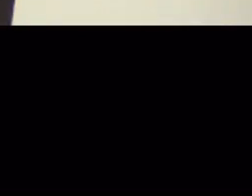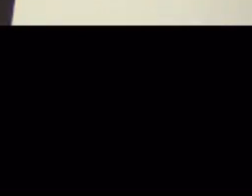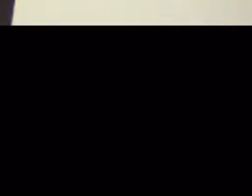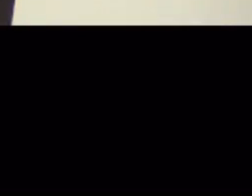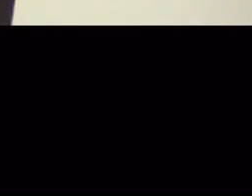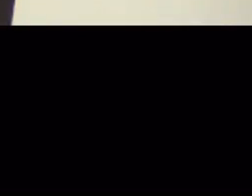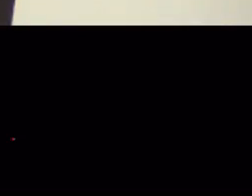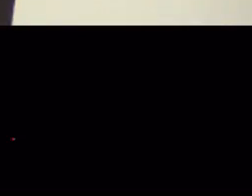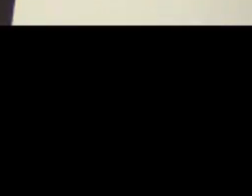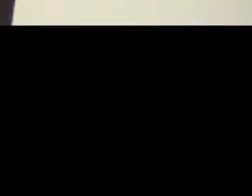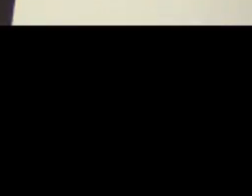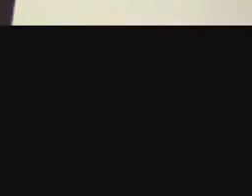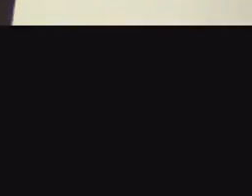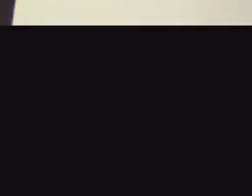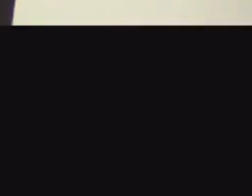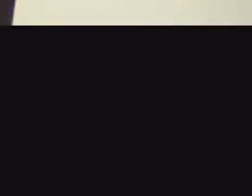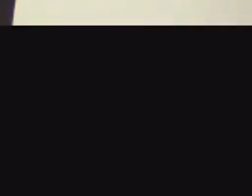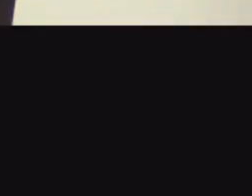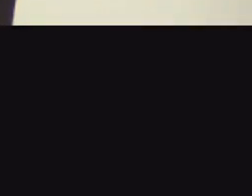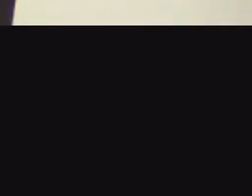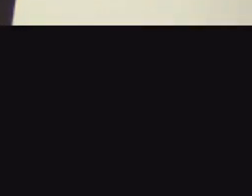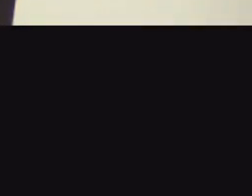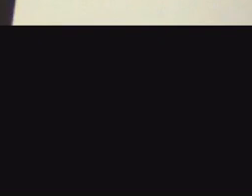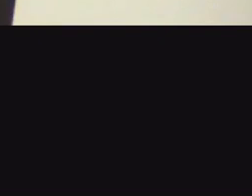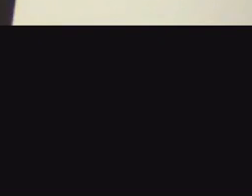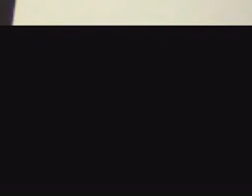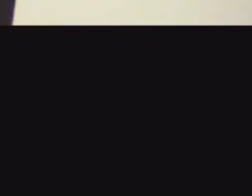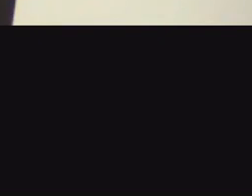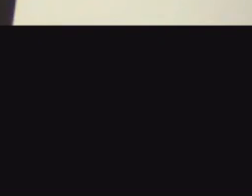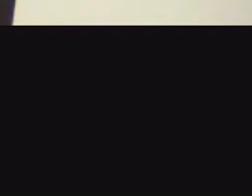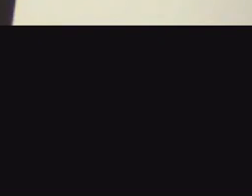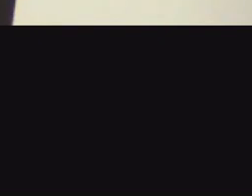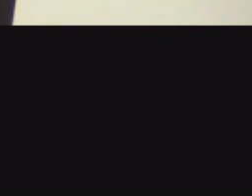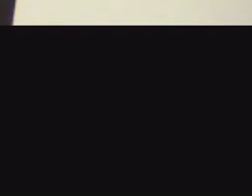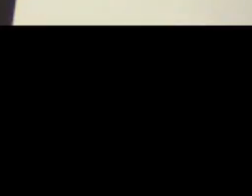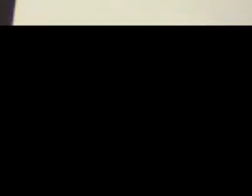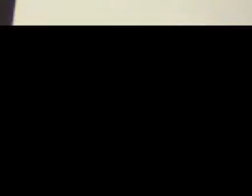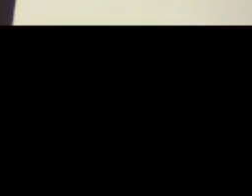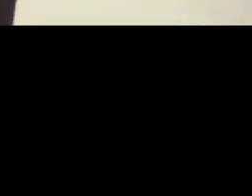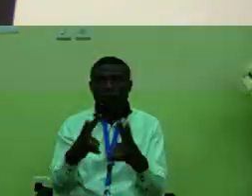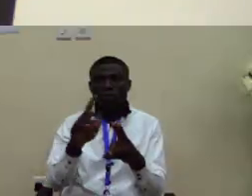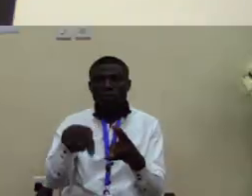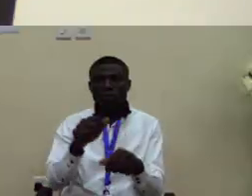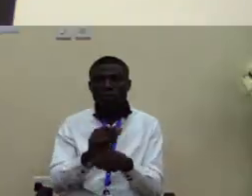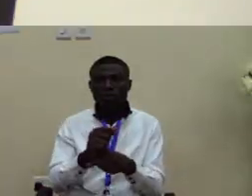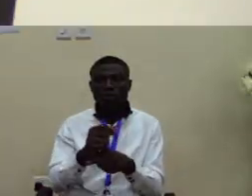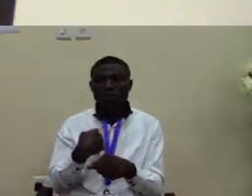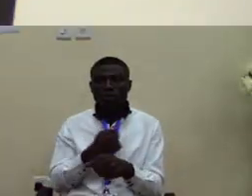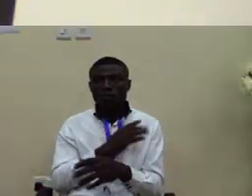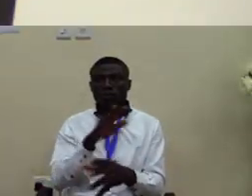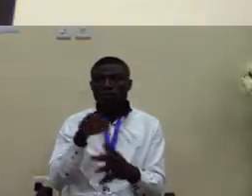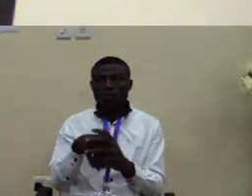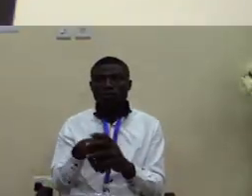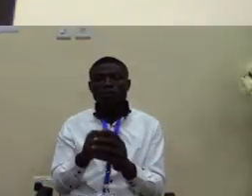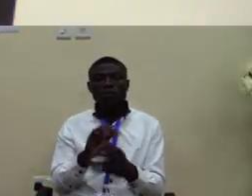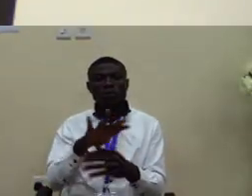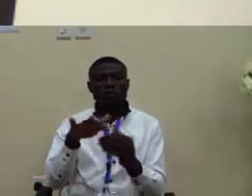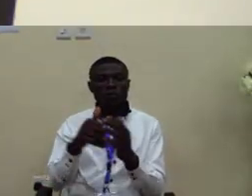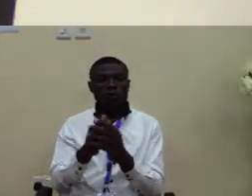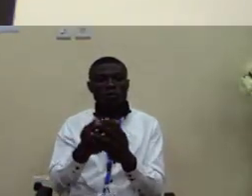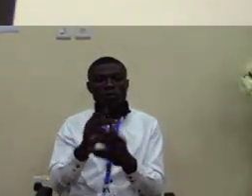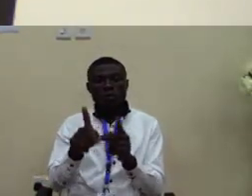I think co-creation is a collaborative and inclusive approach where we involved all